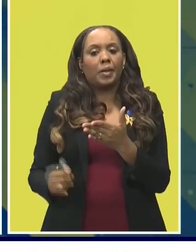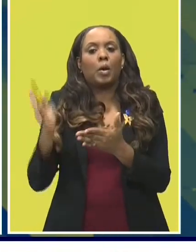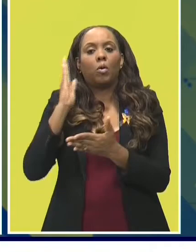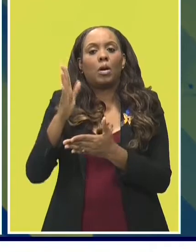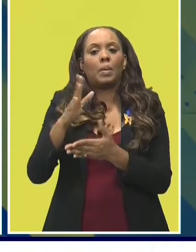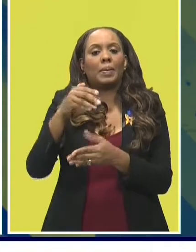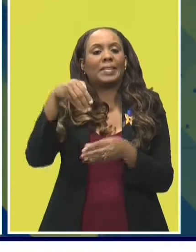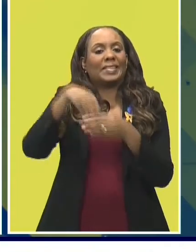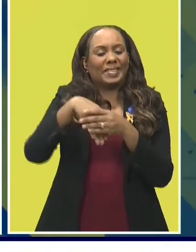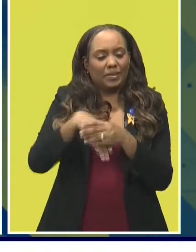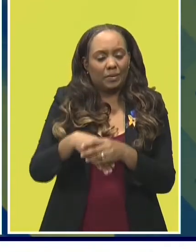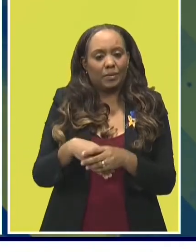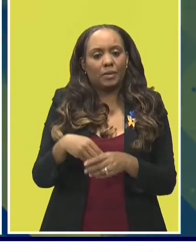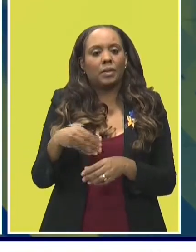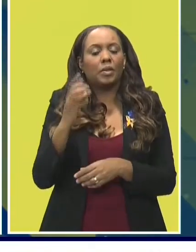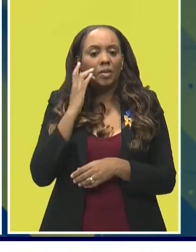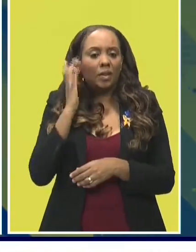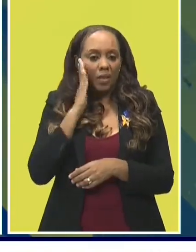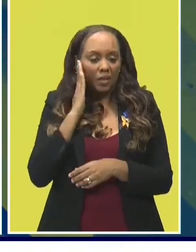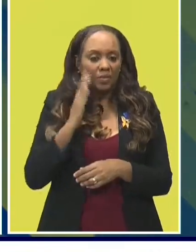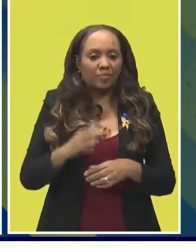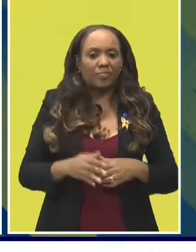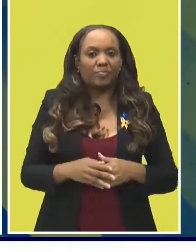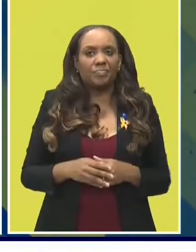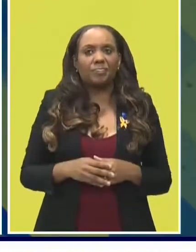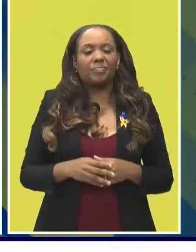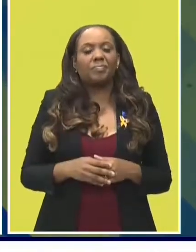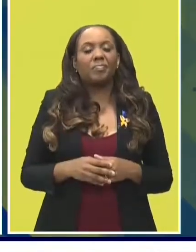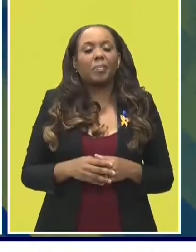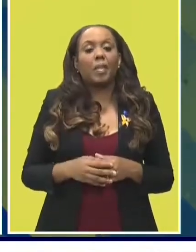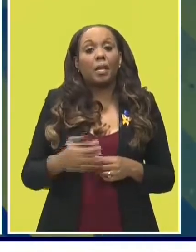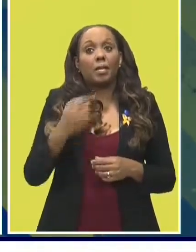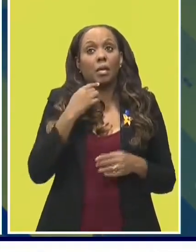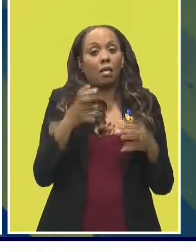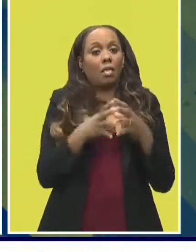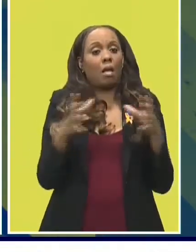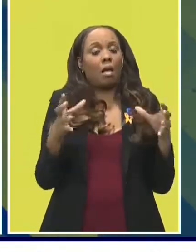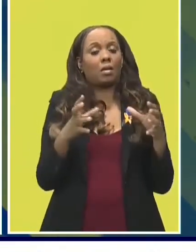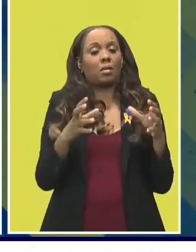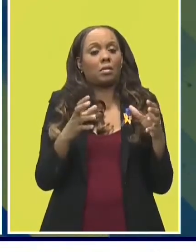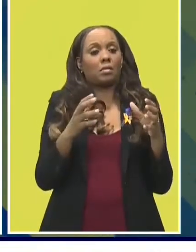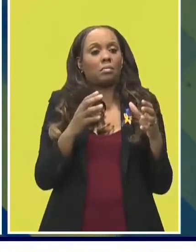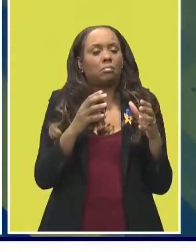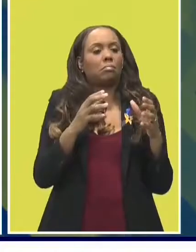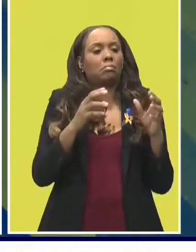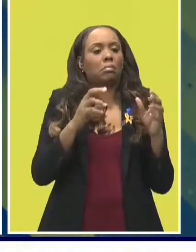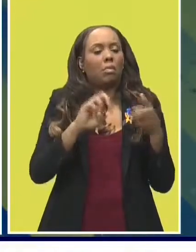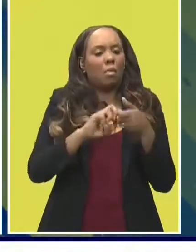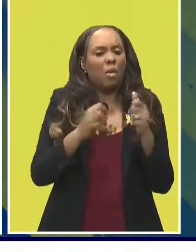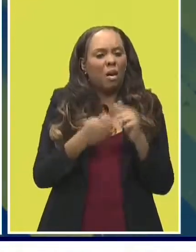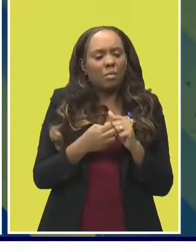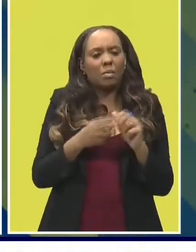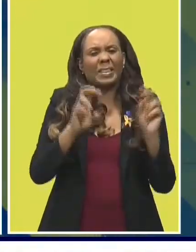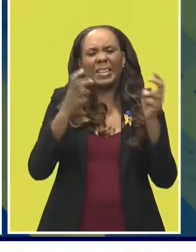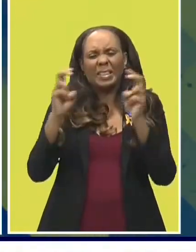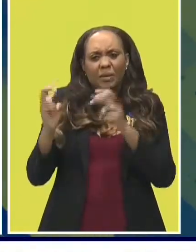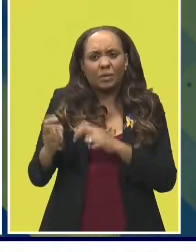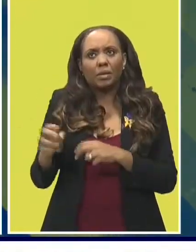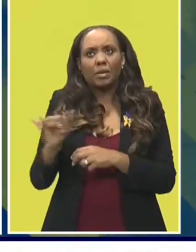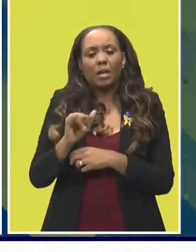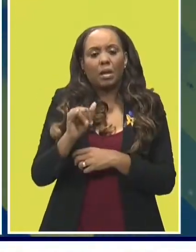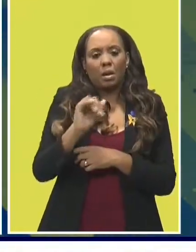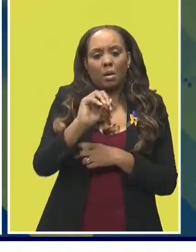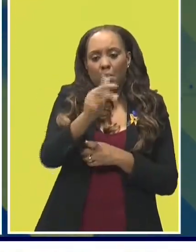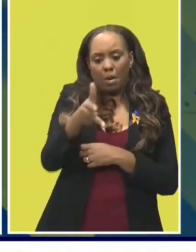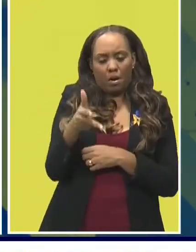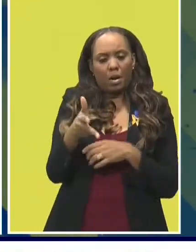feature prominently within the hotel. The developers say several issues are still being looked at, including parking. James and I